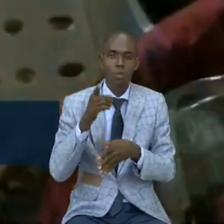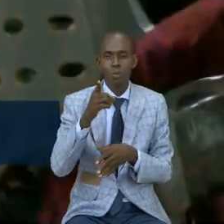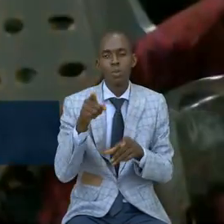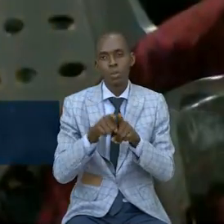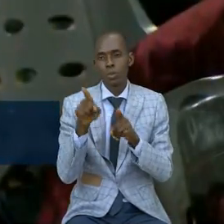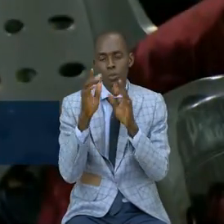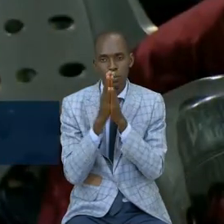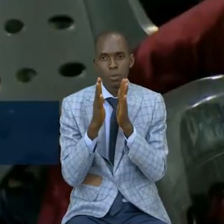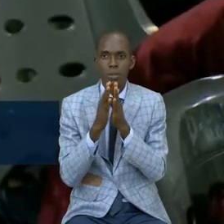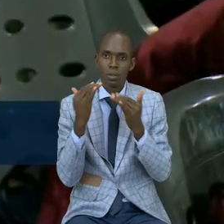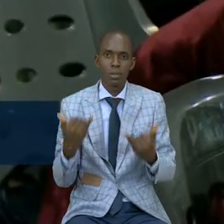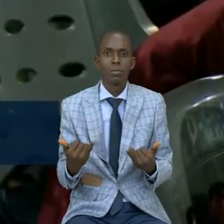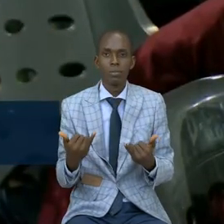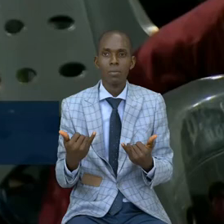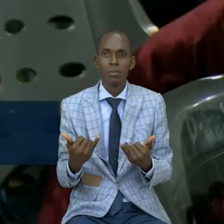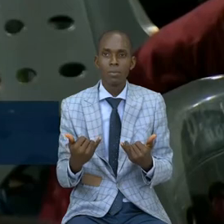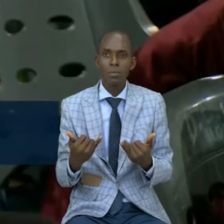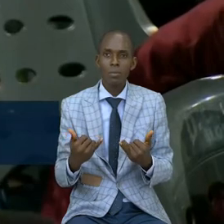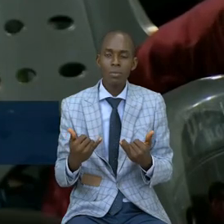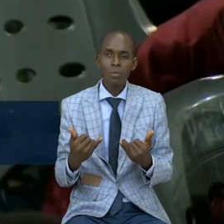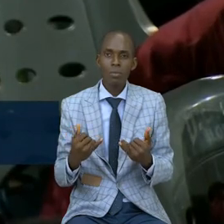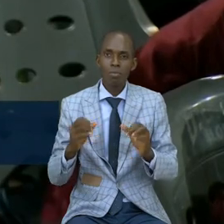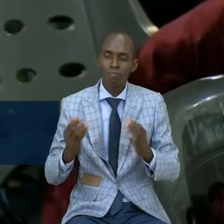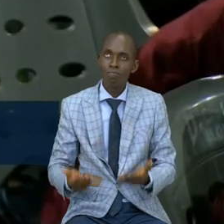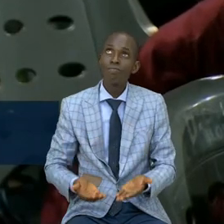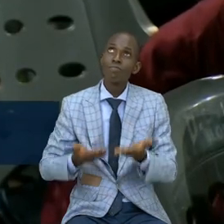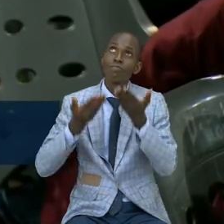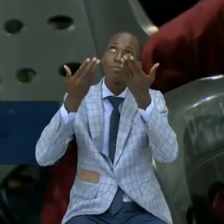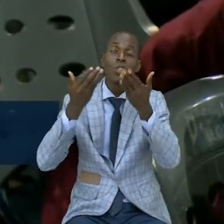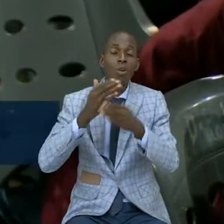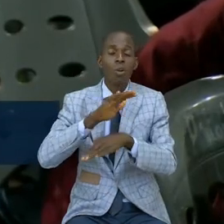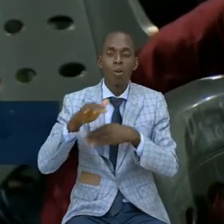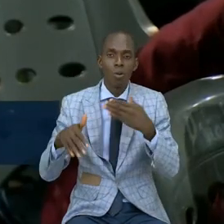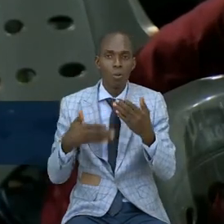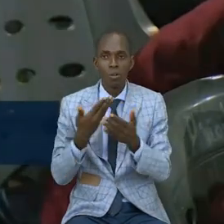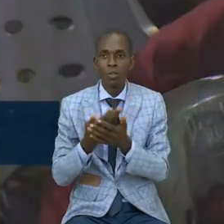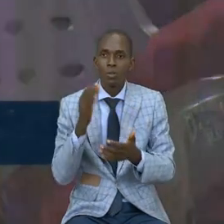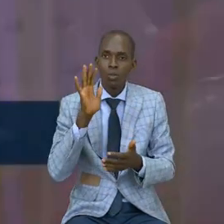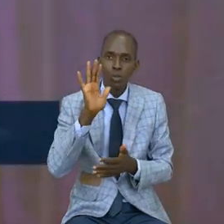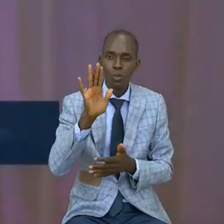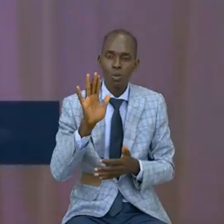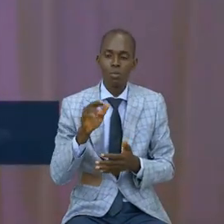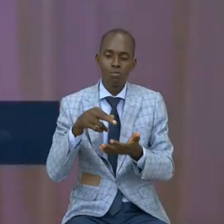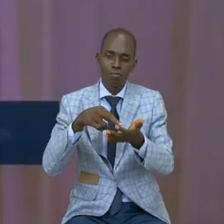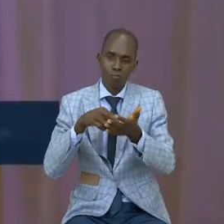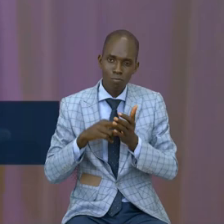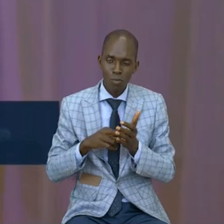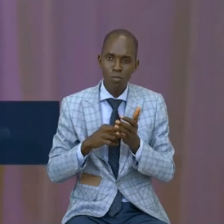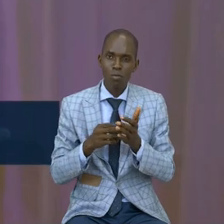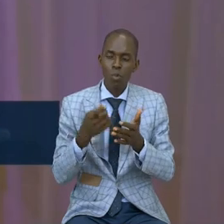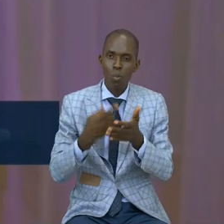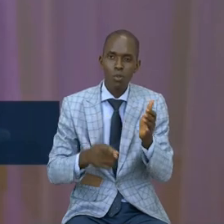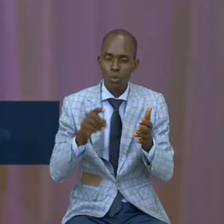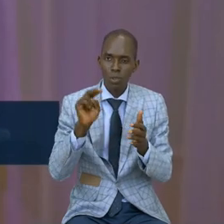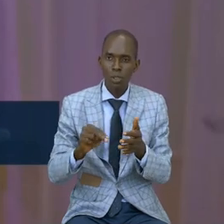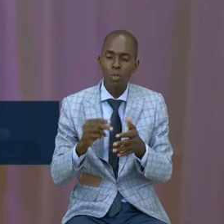Those of you who are giving your life to God, collect your special package. Don't just sit down, or if they have not come to your side, raise